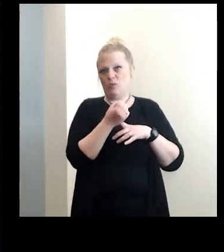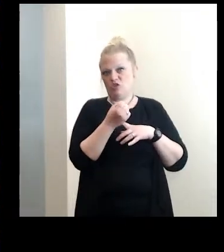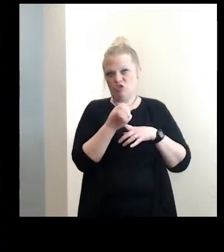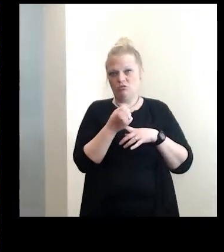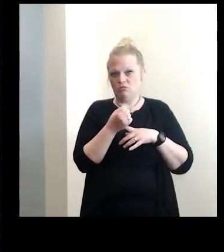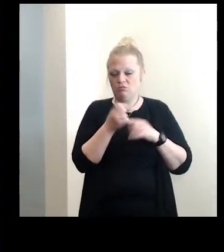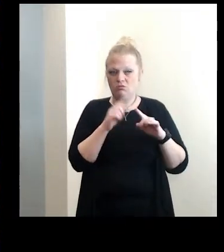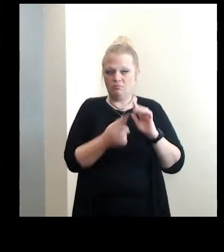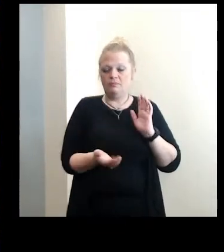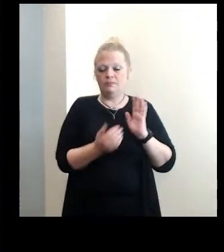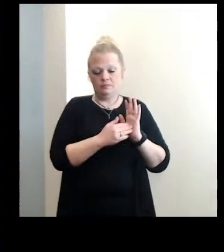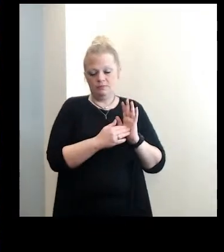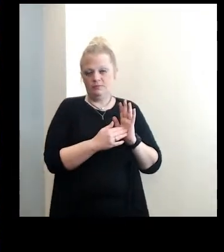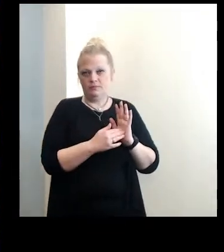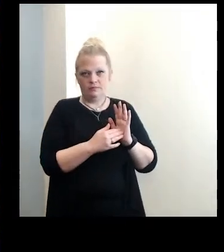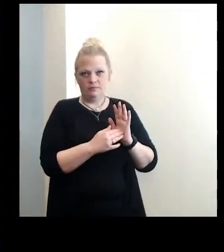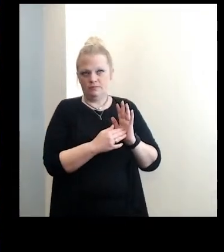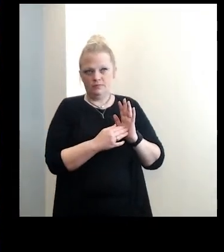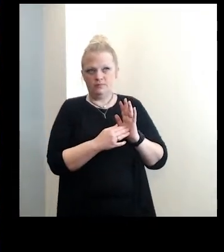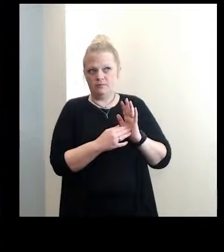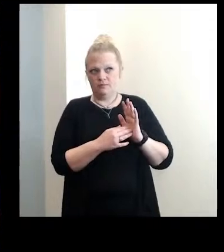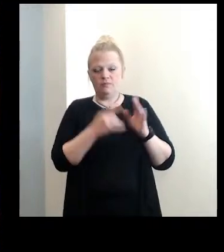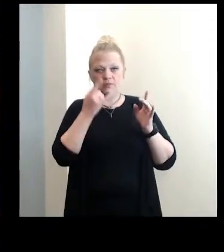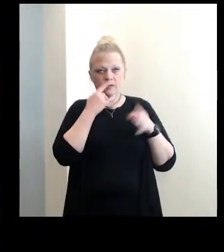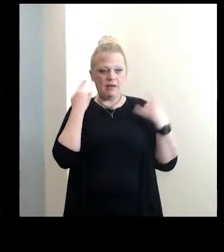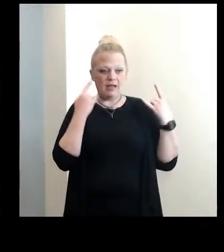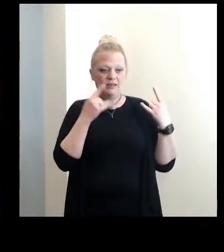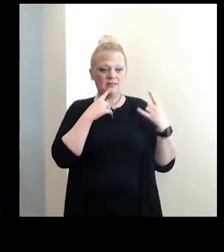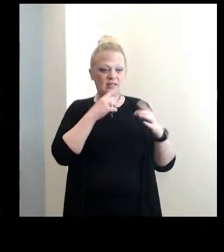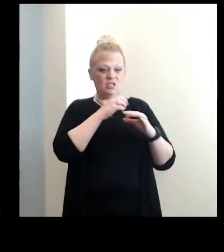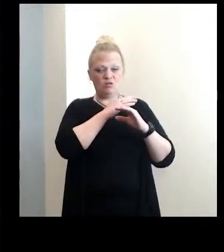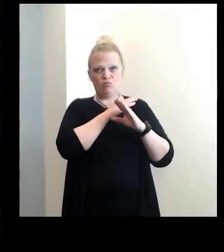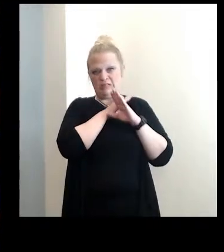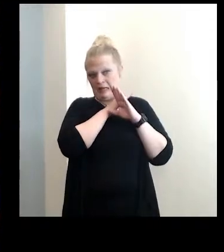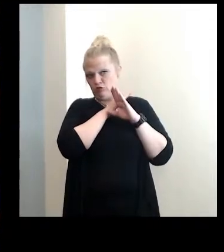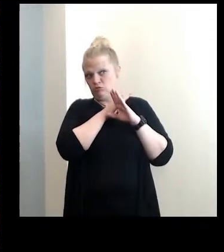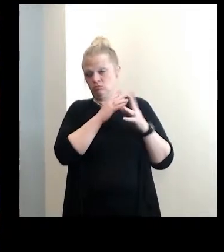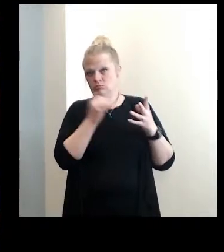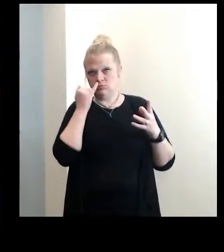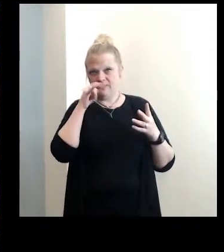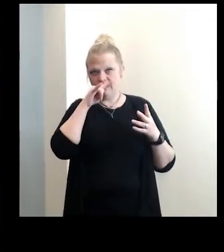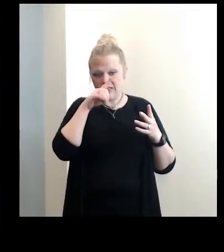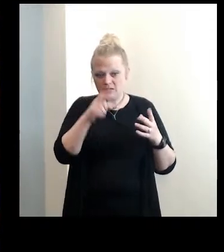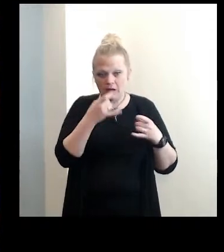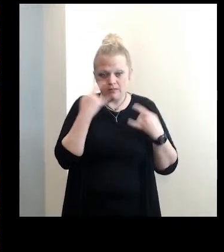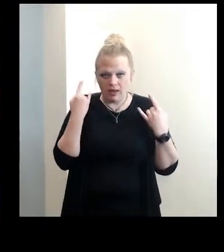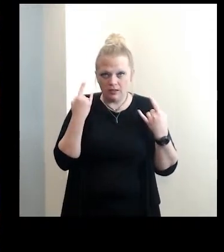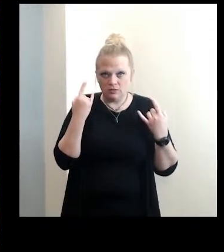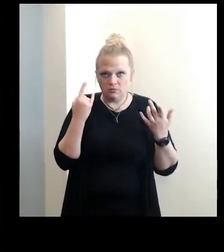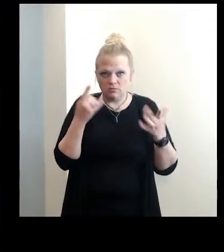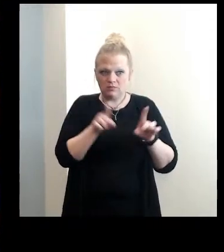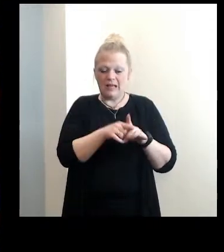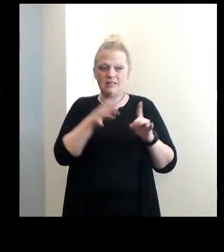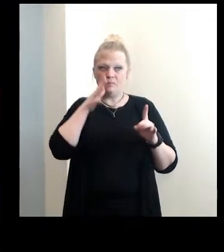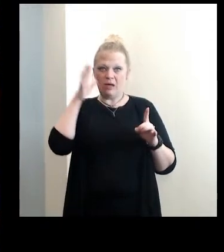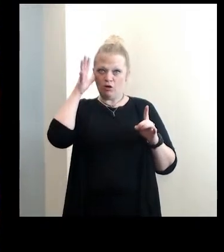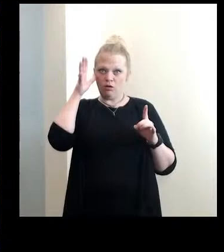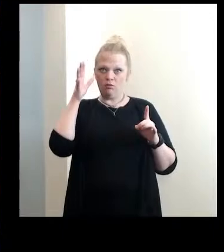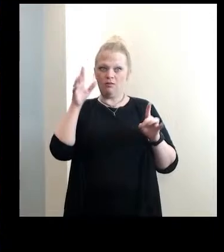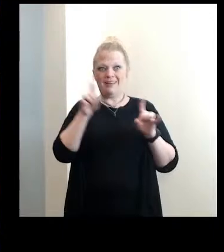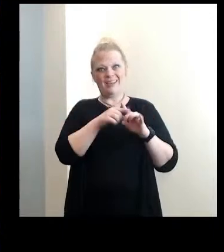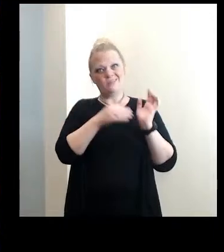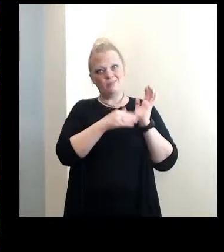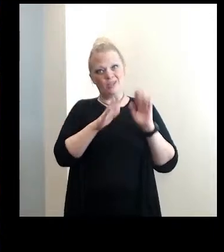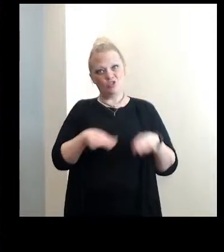but again, mask is protective, and if the kids have to mask, as a parent, as a